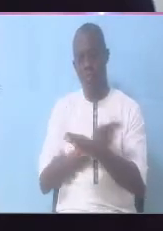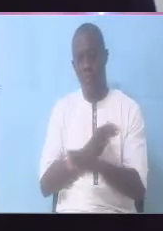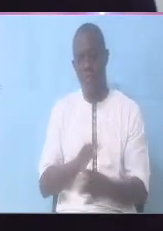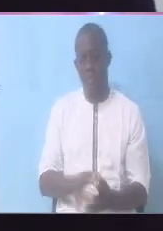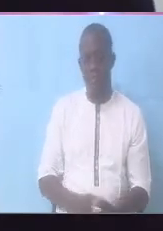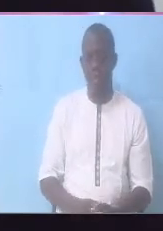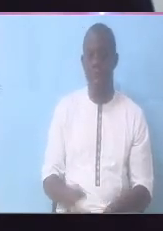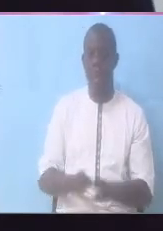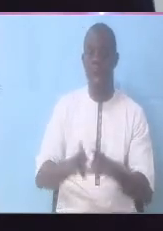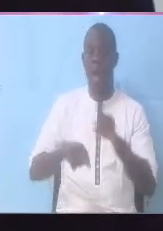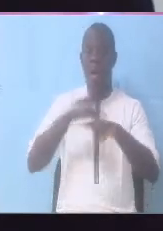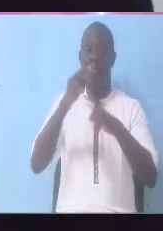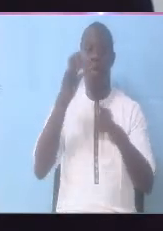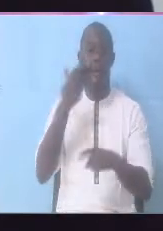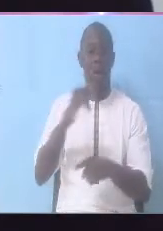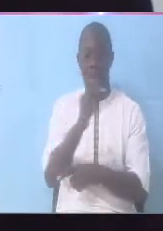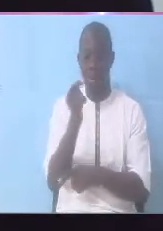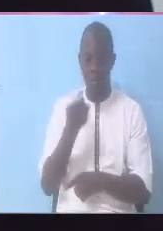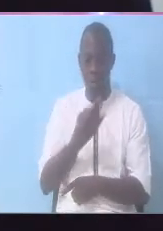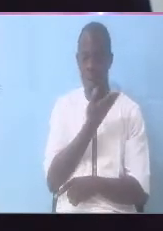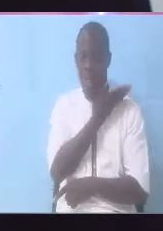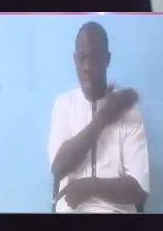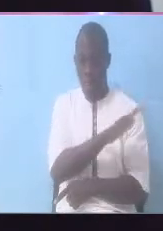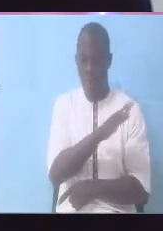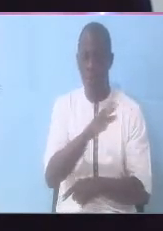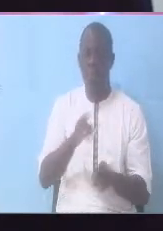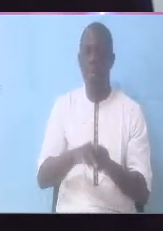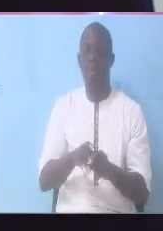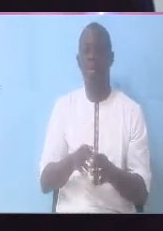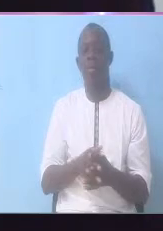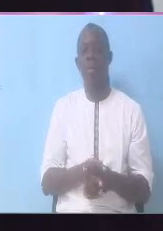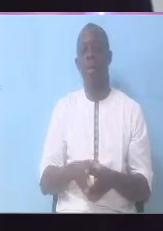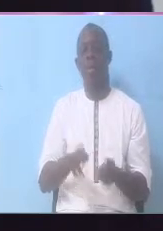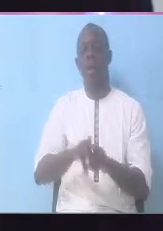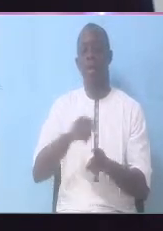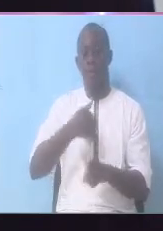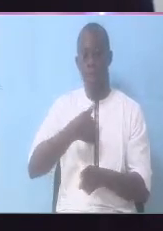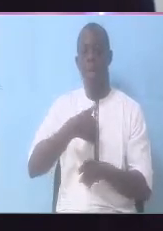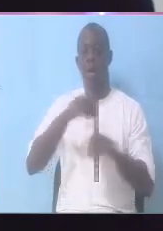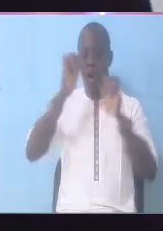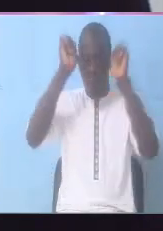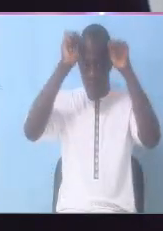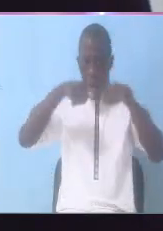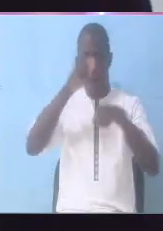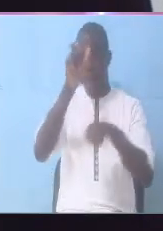So after when those people were released, me being a fuller and some of them are jollers,